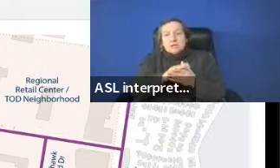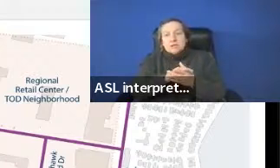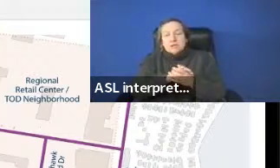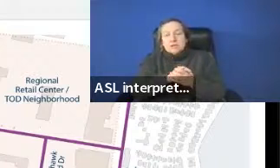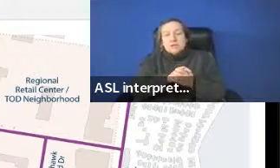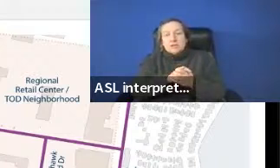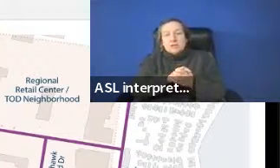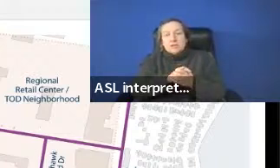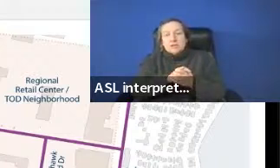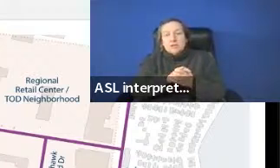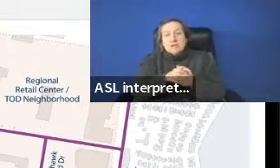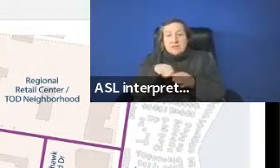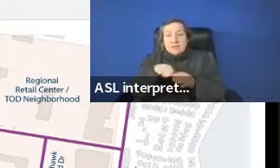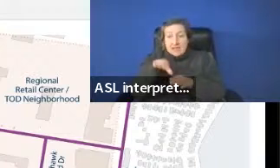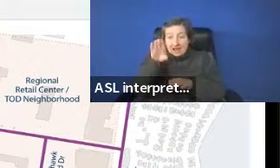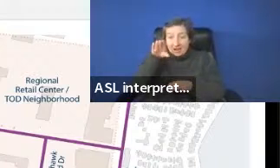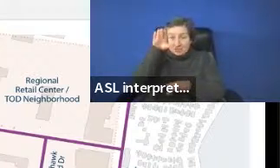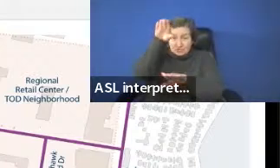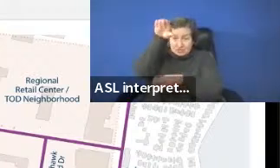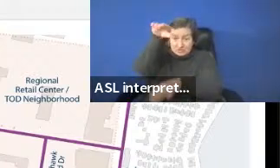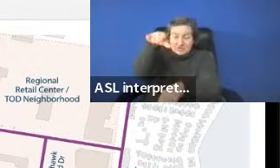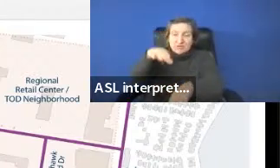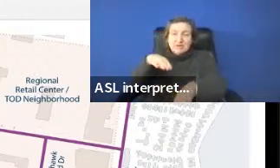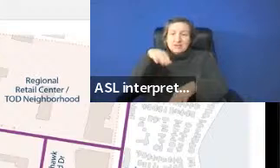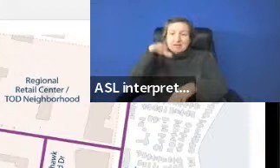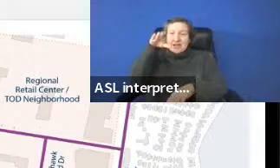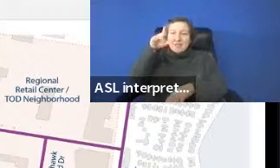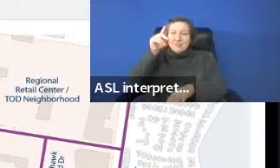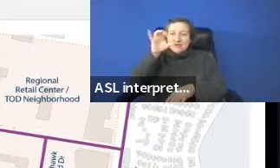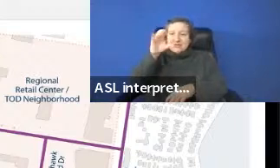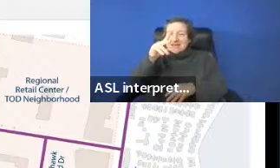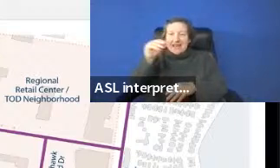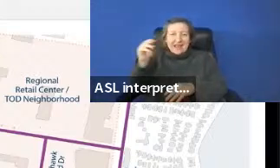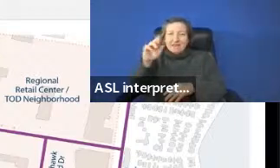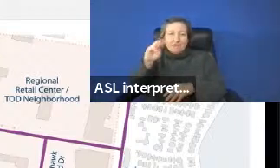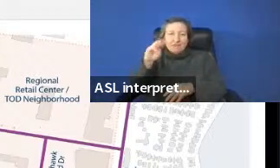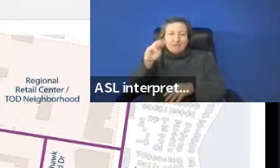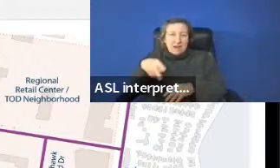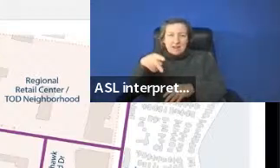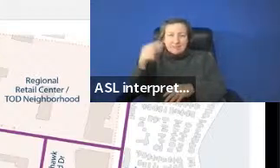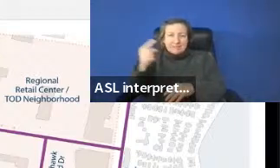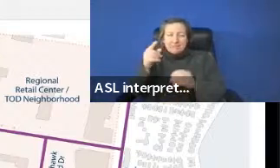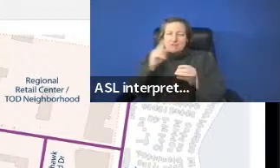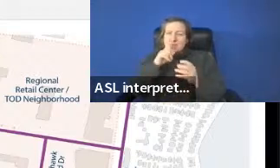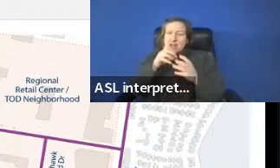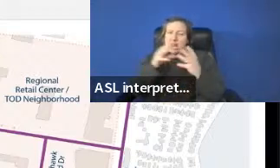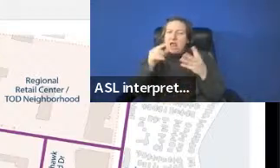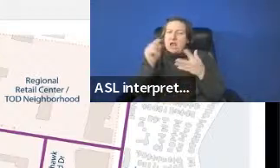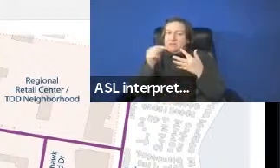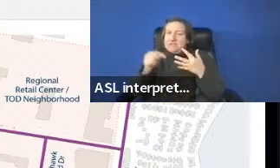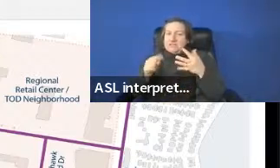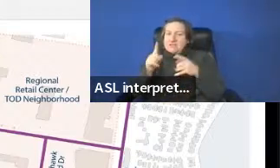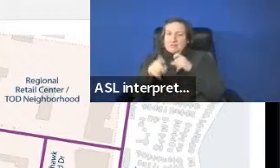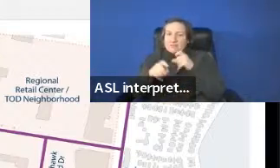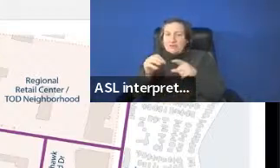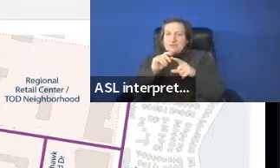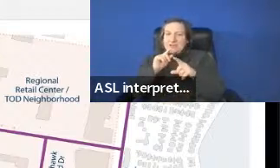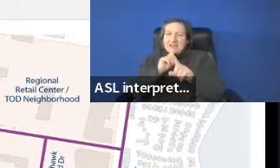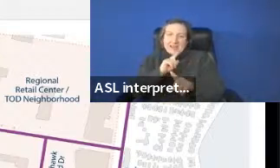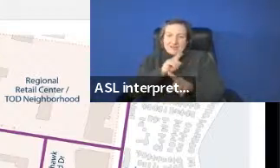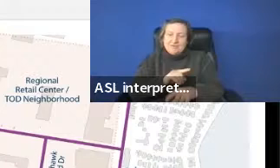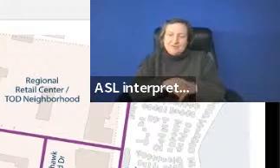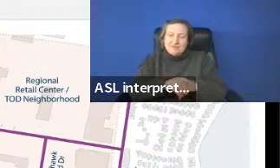the upper deck. The upper The deck distance and of the the upper ramps. deck, right. It's a really detailed question and answer. I mean,